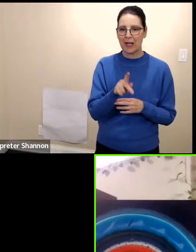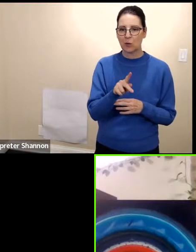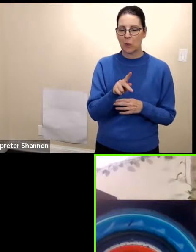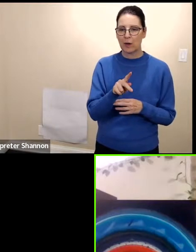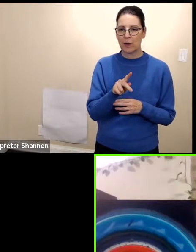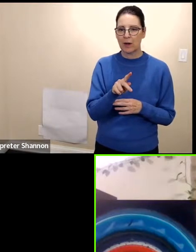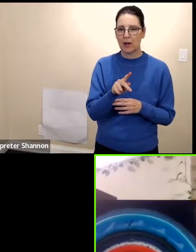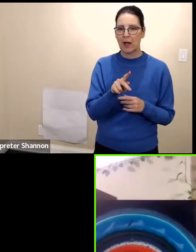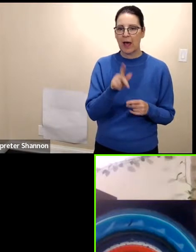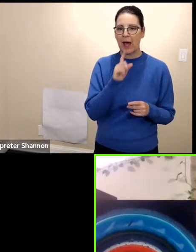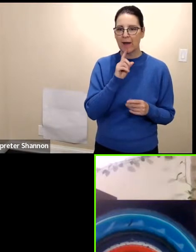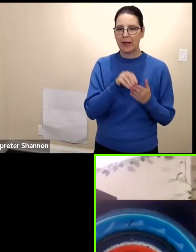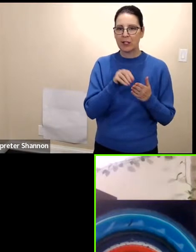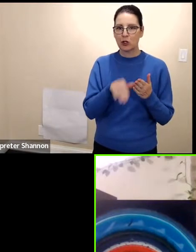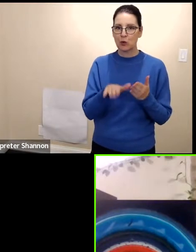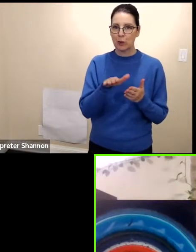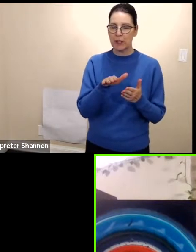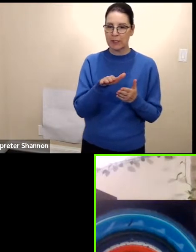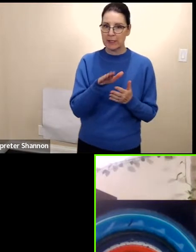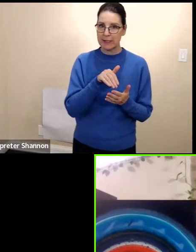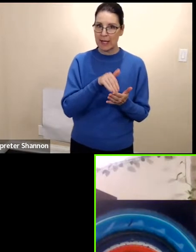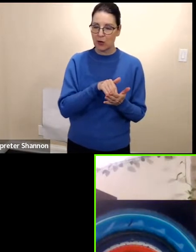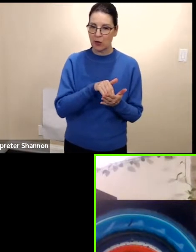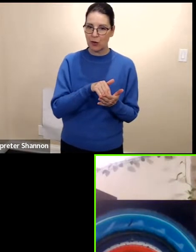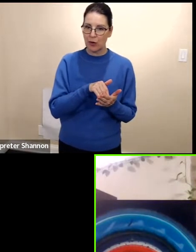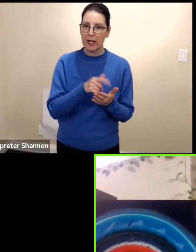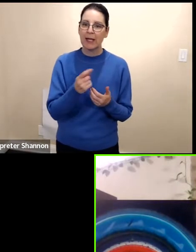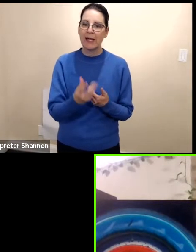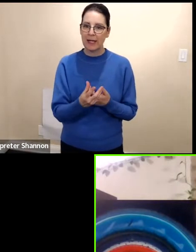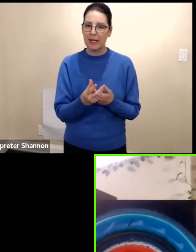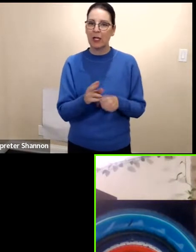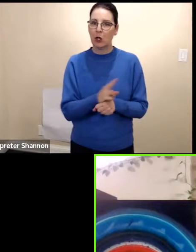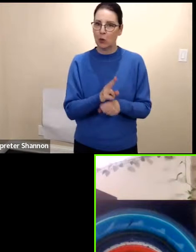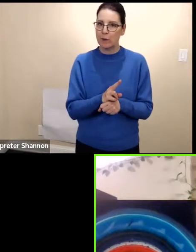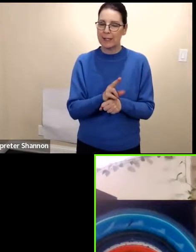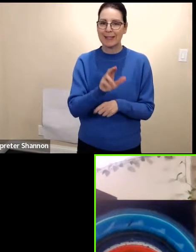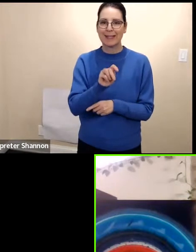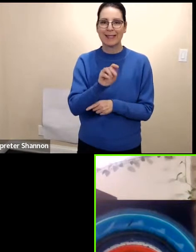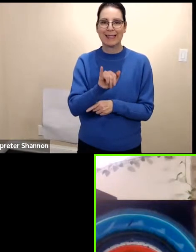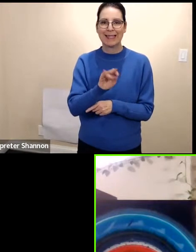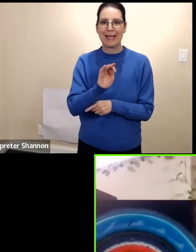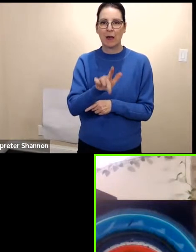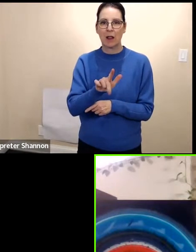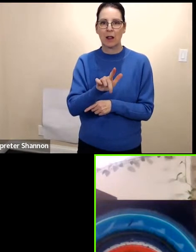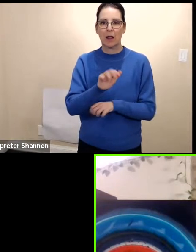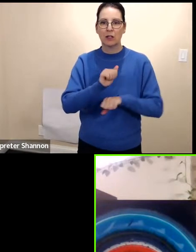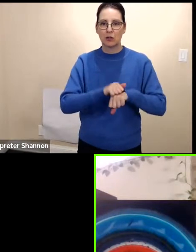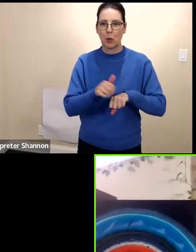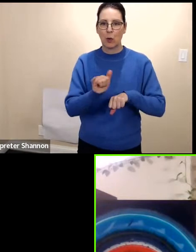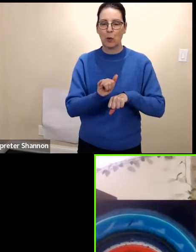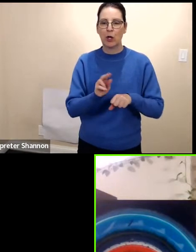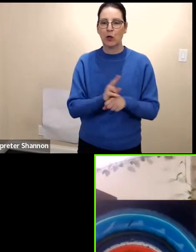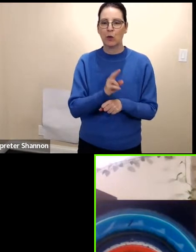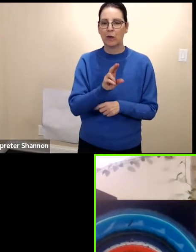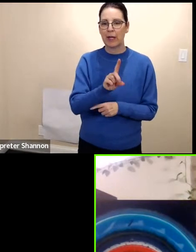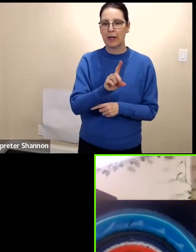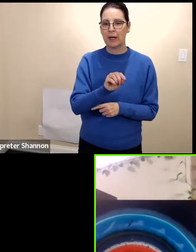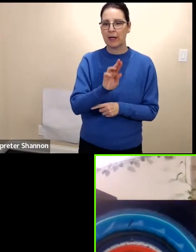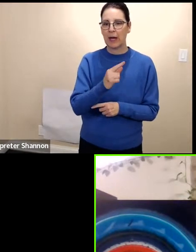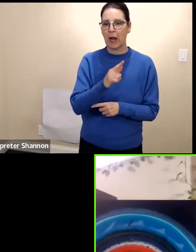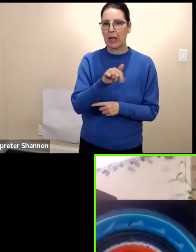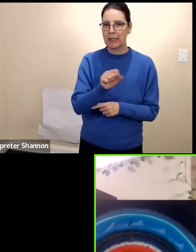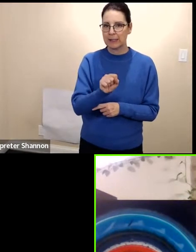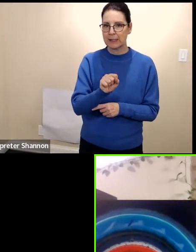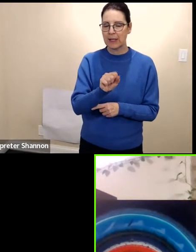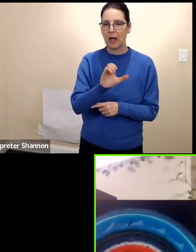he's Incorporated um Kindle Stone as well but has used it in his Douglas Cardinal style and it's really stunning